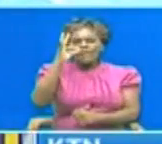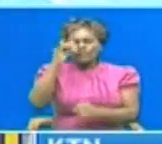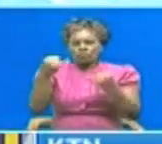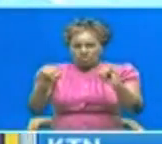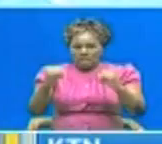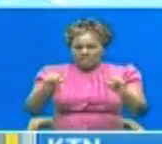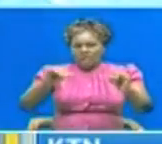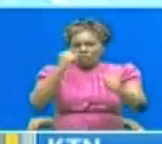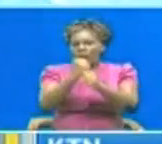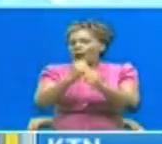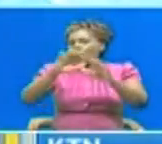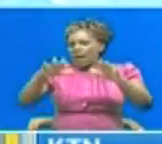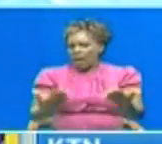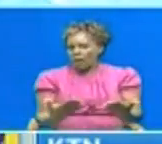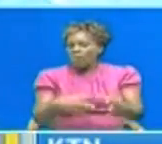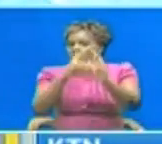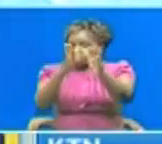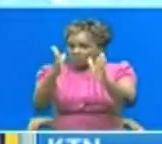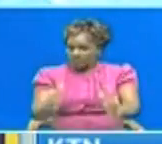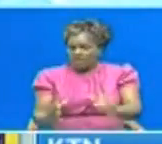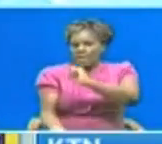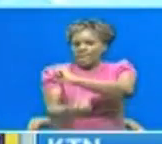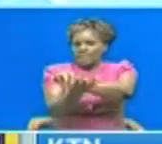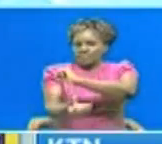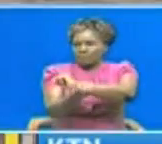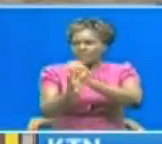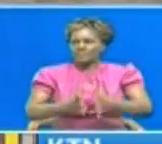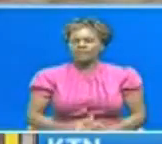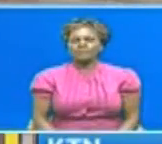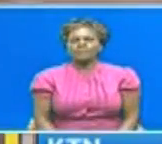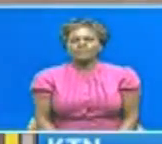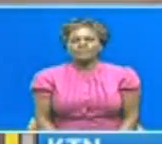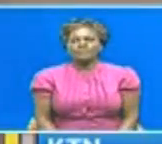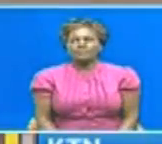efficiency. KTN's Karen Nyeri now has that story.